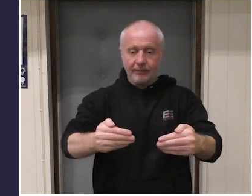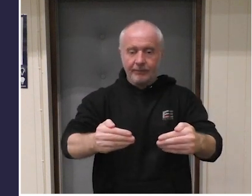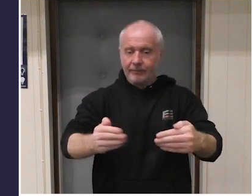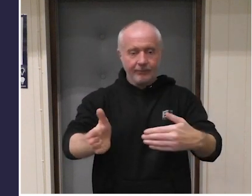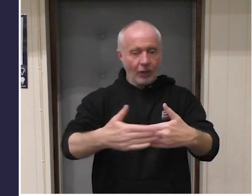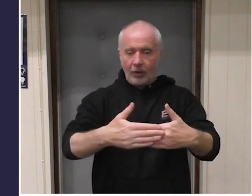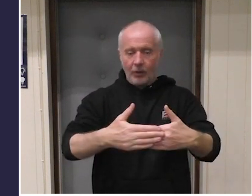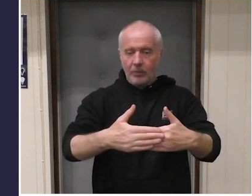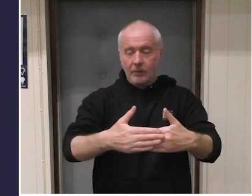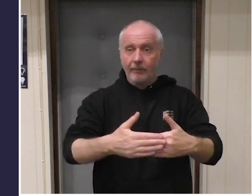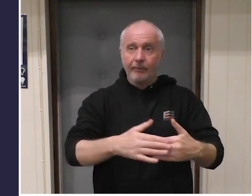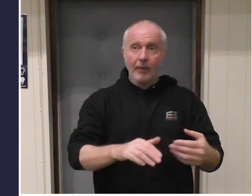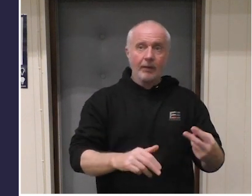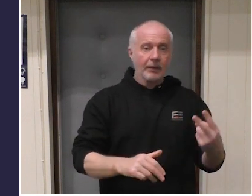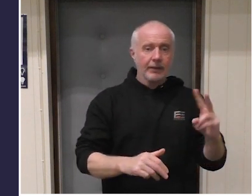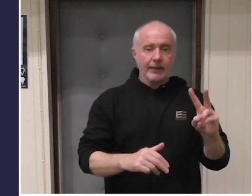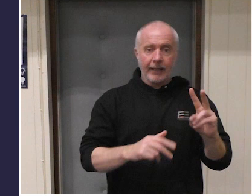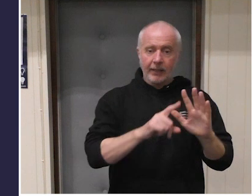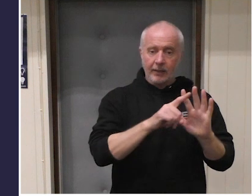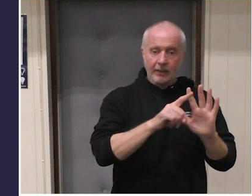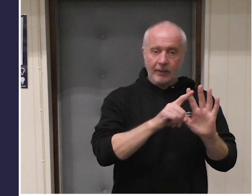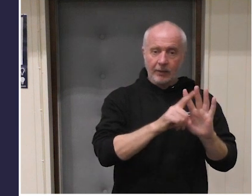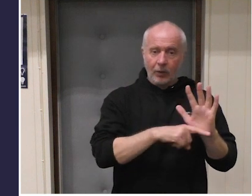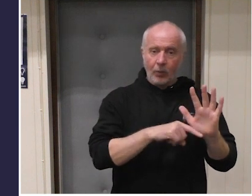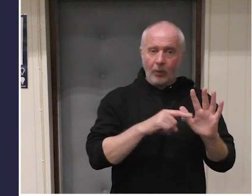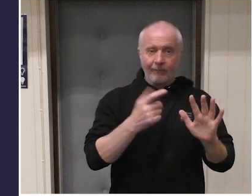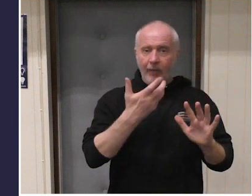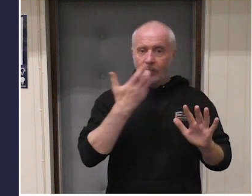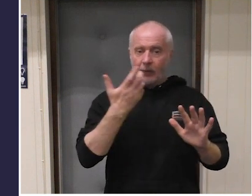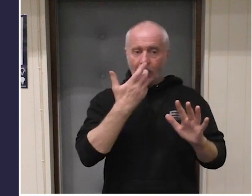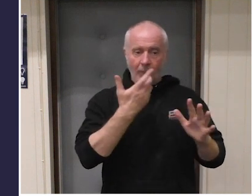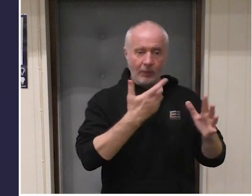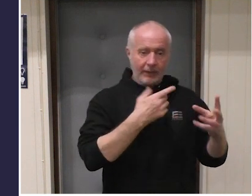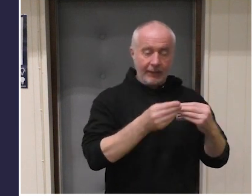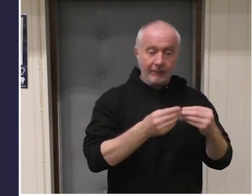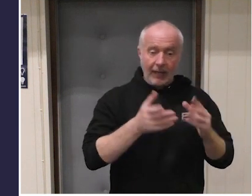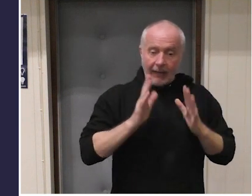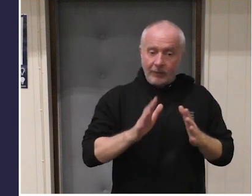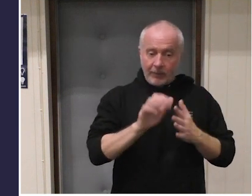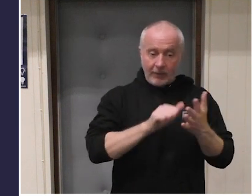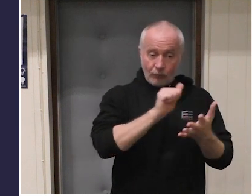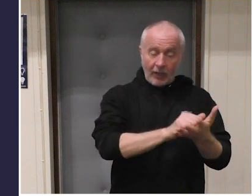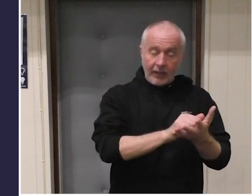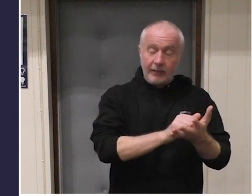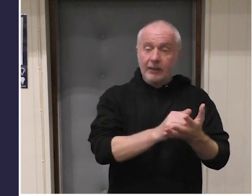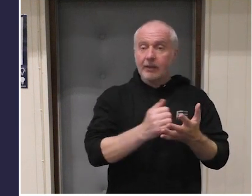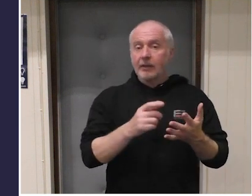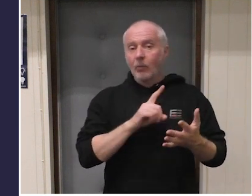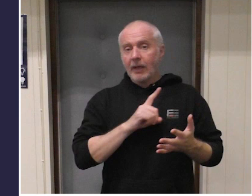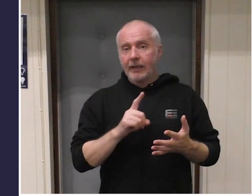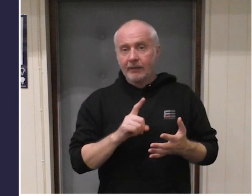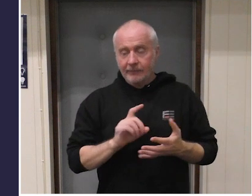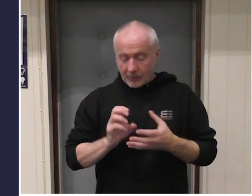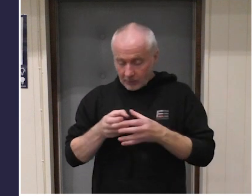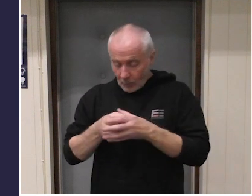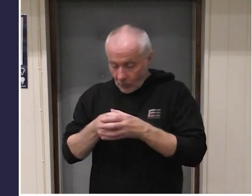some sense, the second law of thermodynamics must be correct at some level, yeah. If we think about it on a smallish